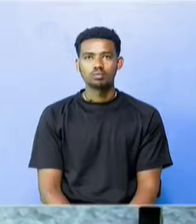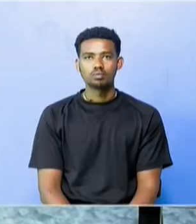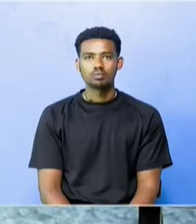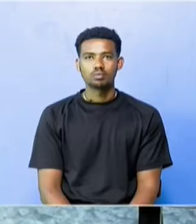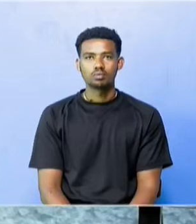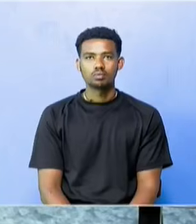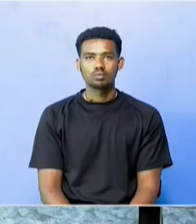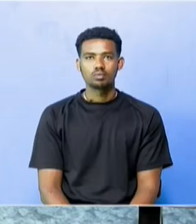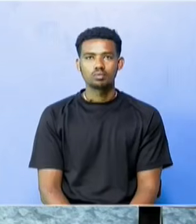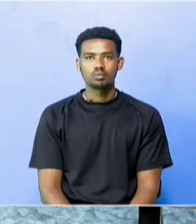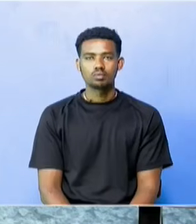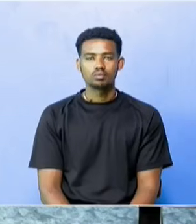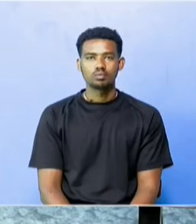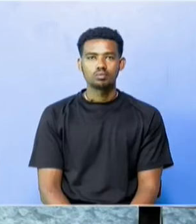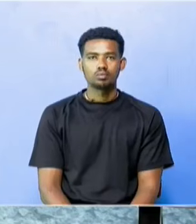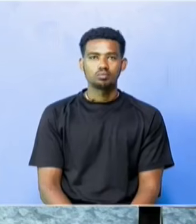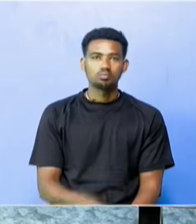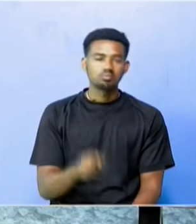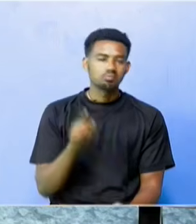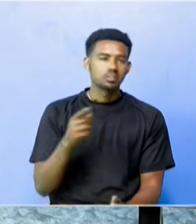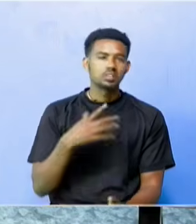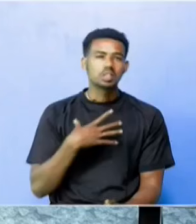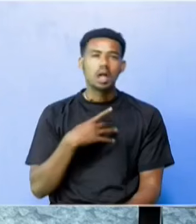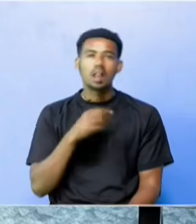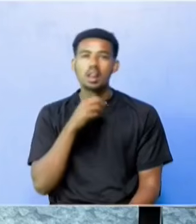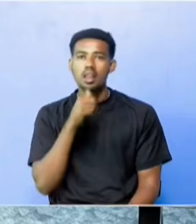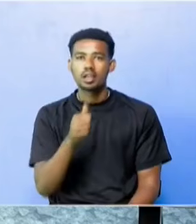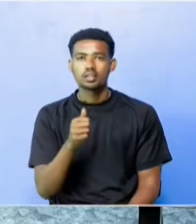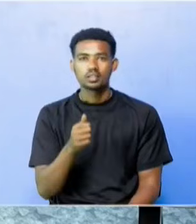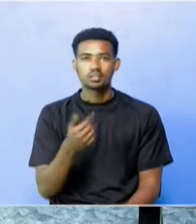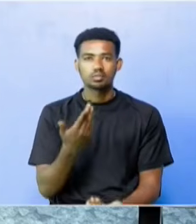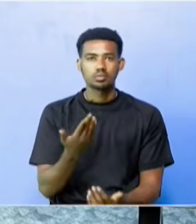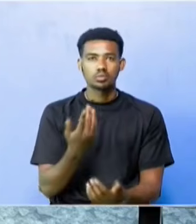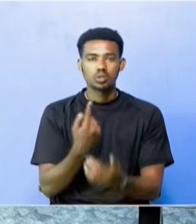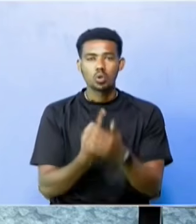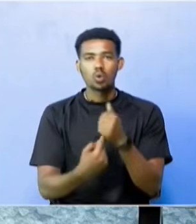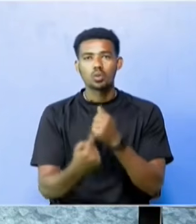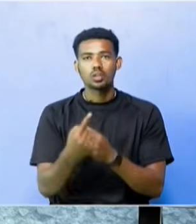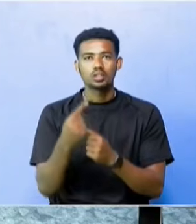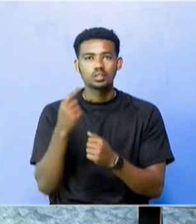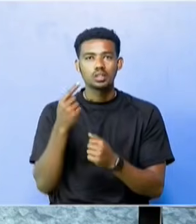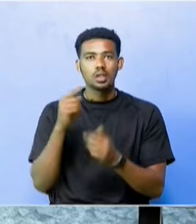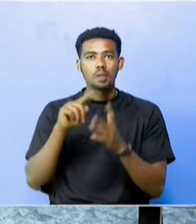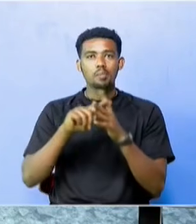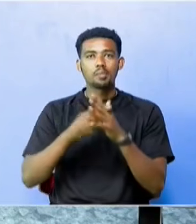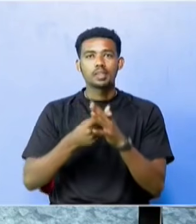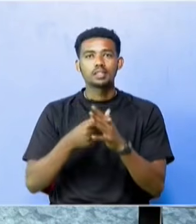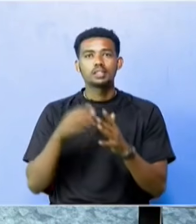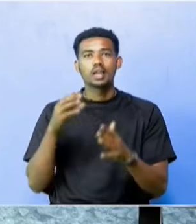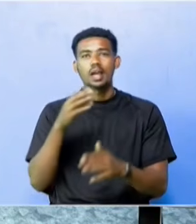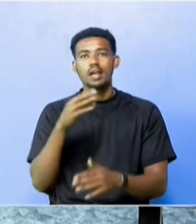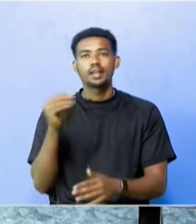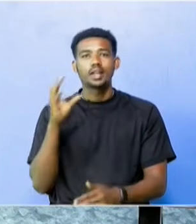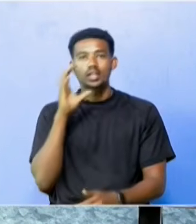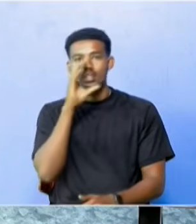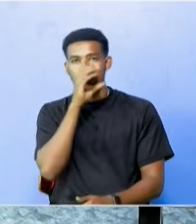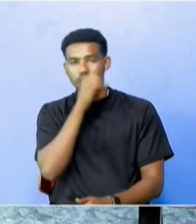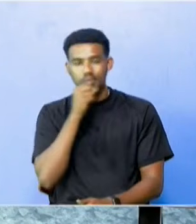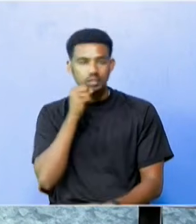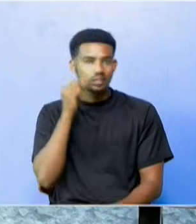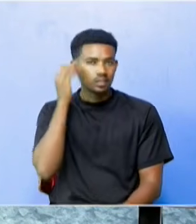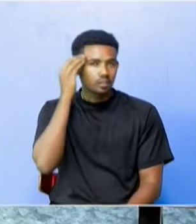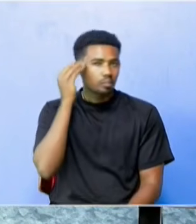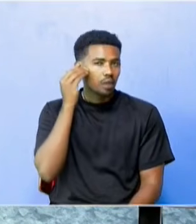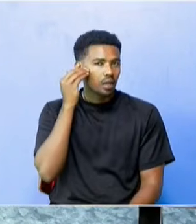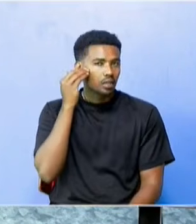Okay? It is unlikely. It is what? Imaginary. It totally begins and ends in the mind of the